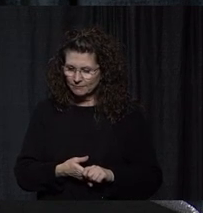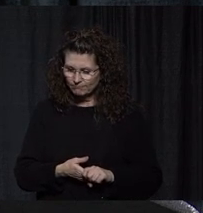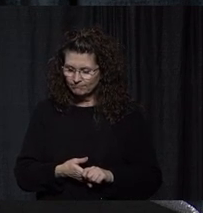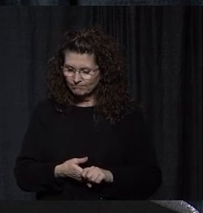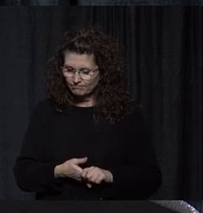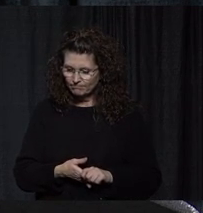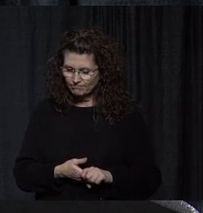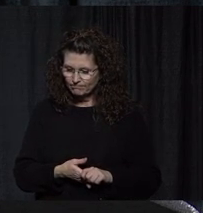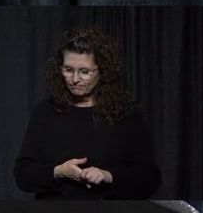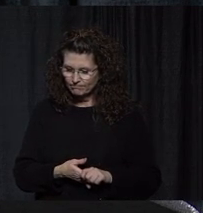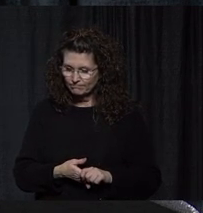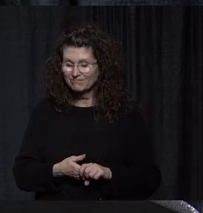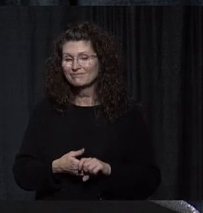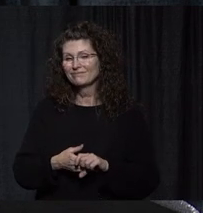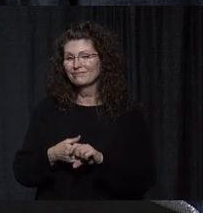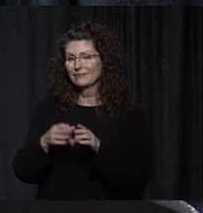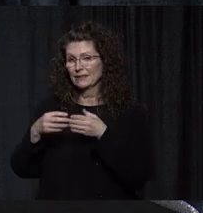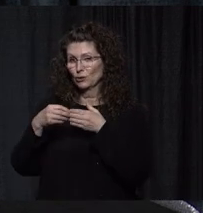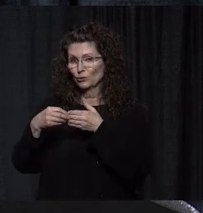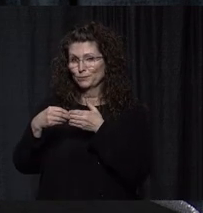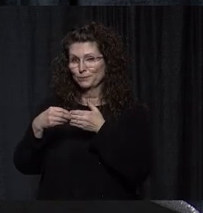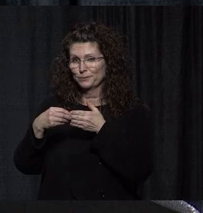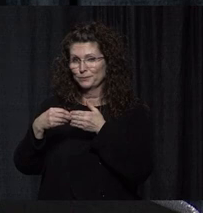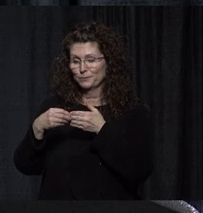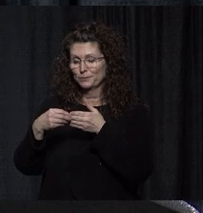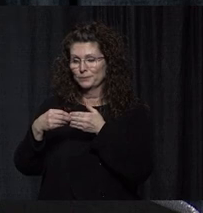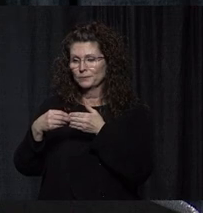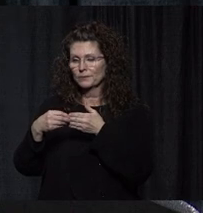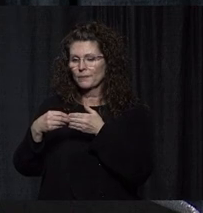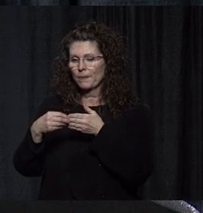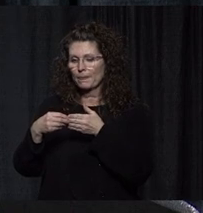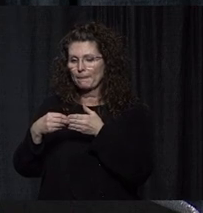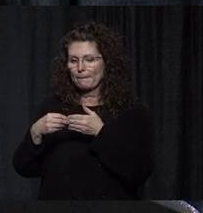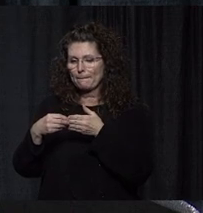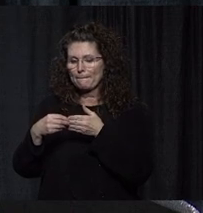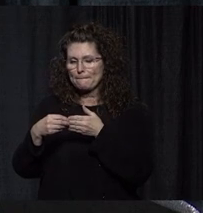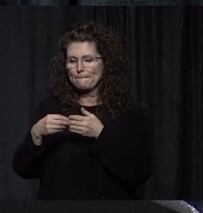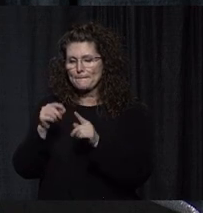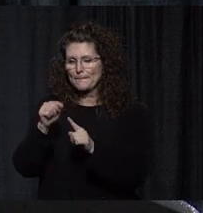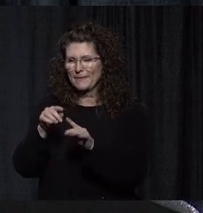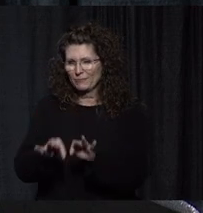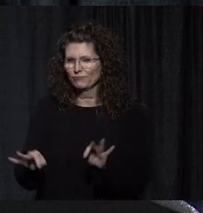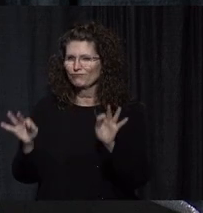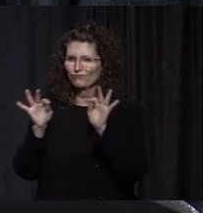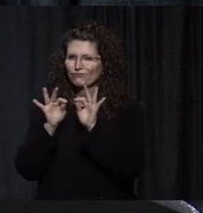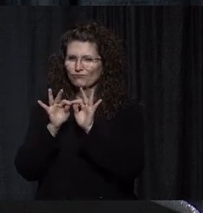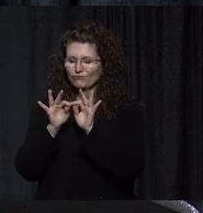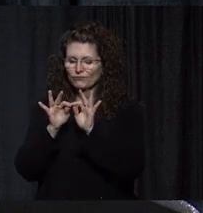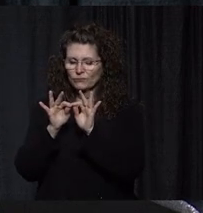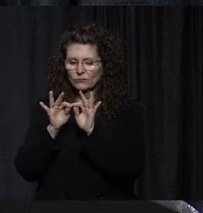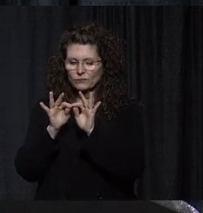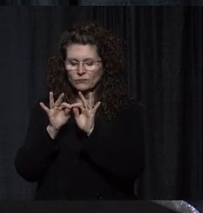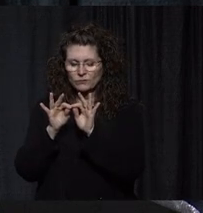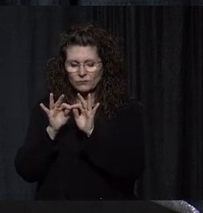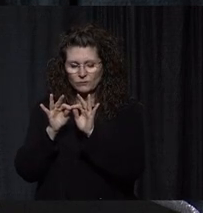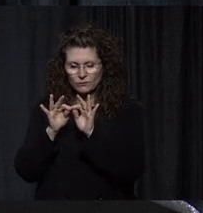living in the distinction of leadership is important, and understanding